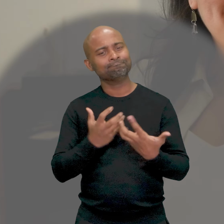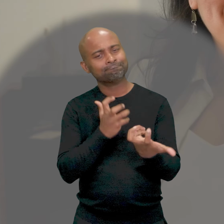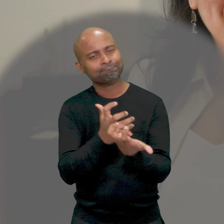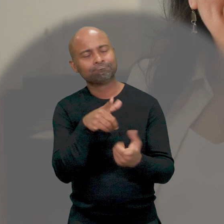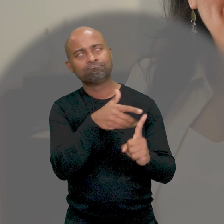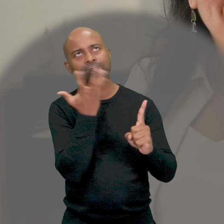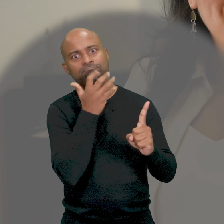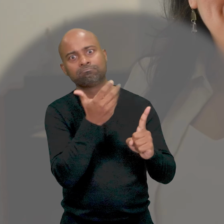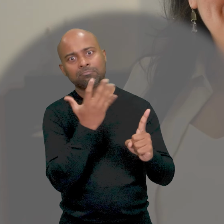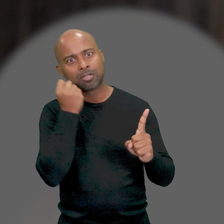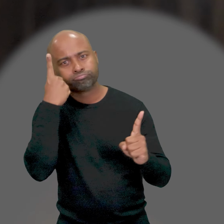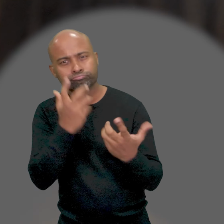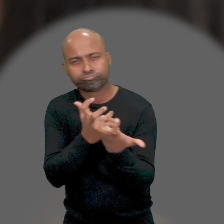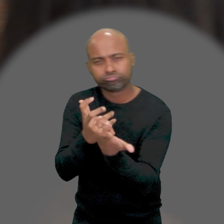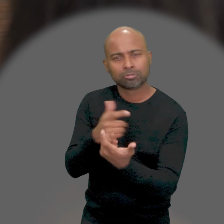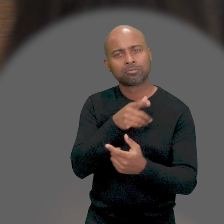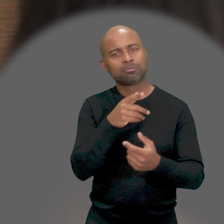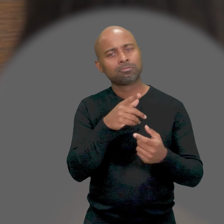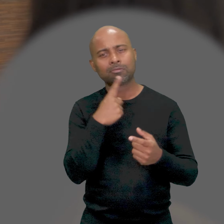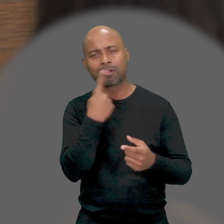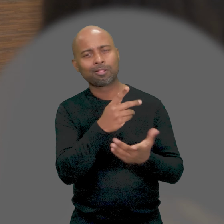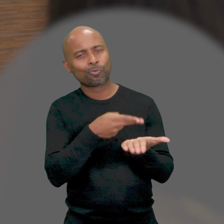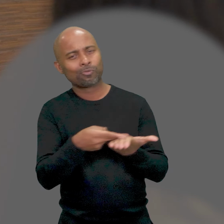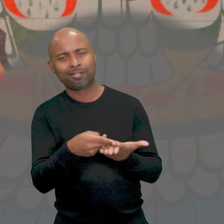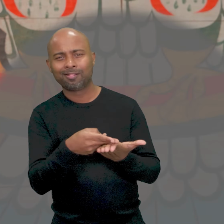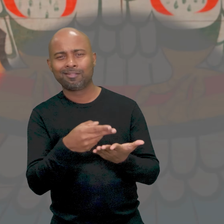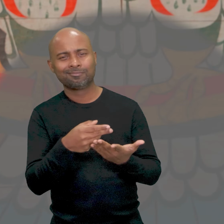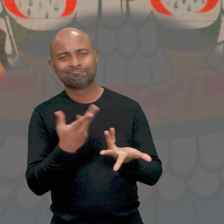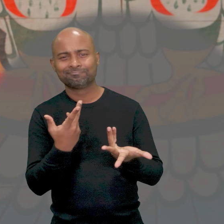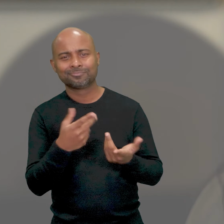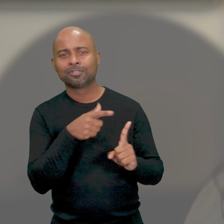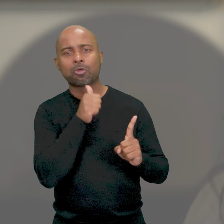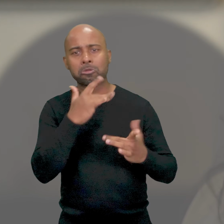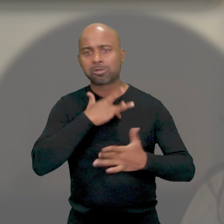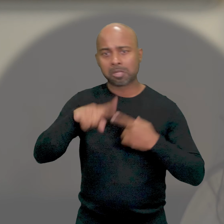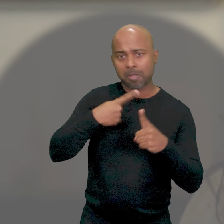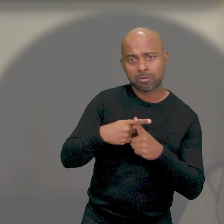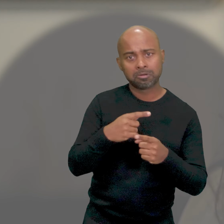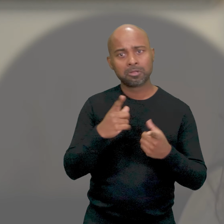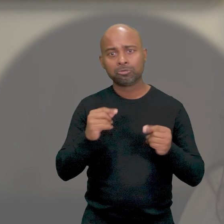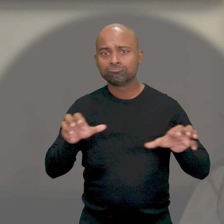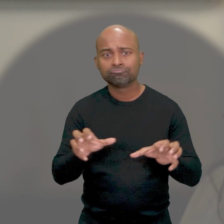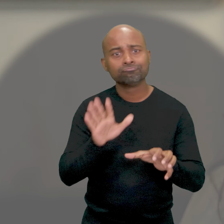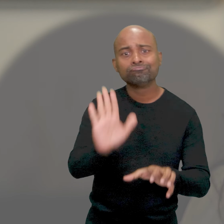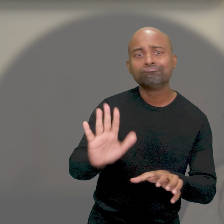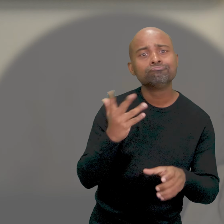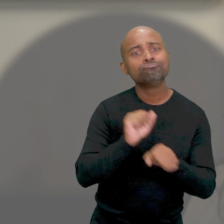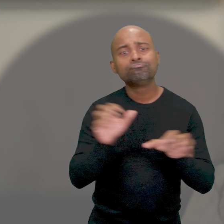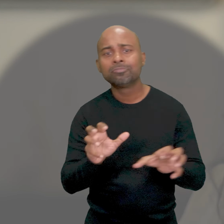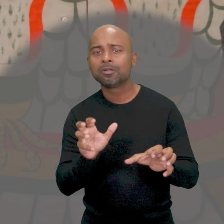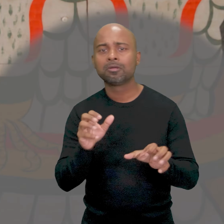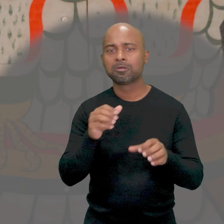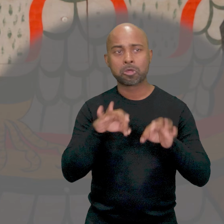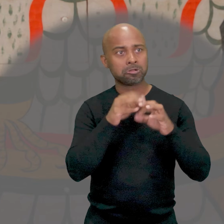accommodating and she's super understanding about everything. You just gotta tell her the truth, just be honest. She's not just concerned with